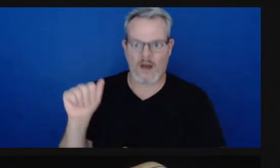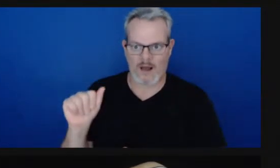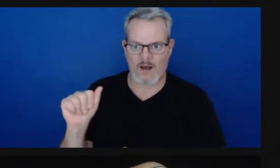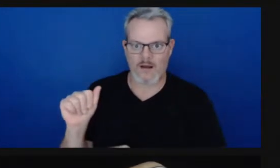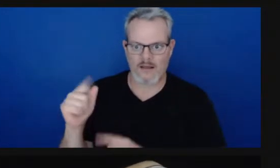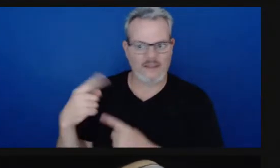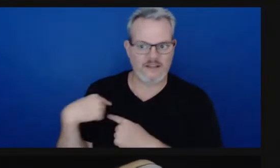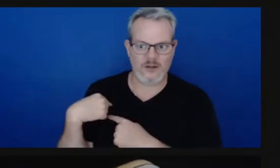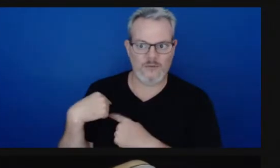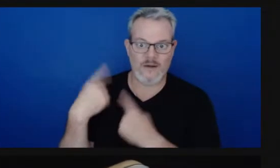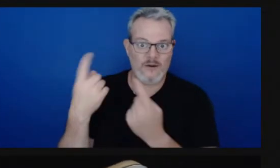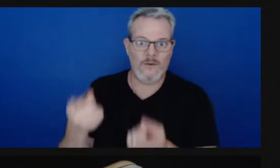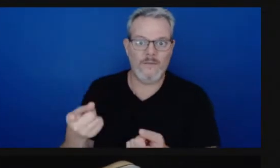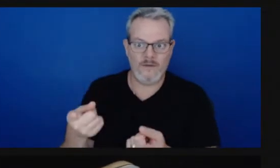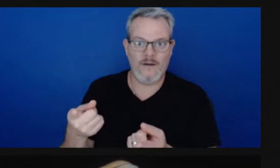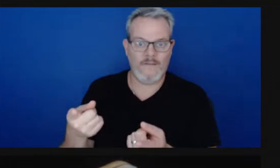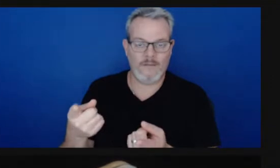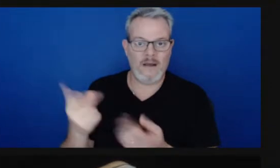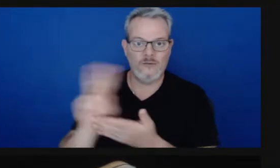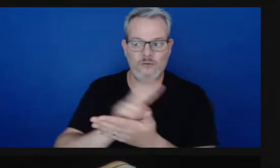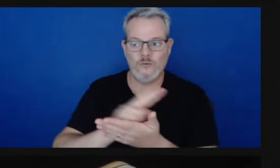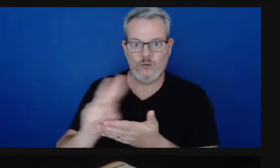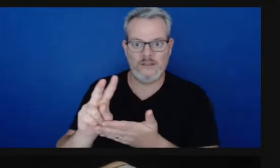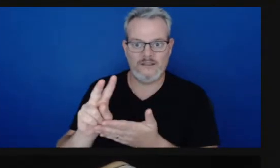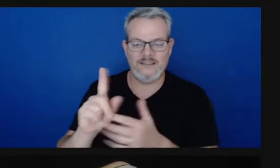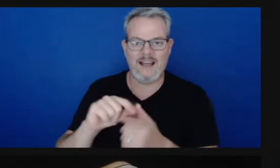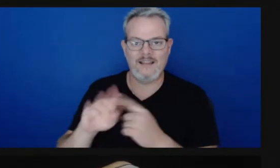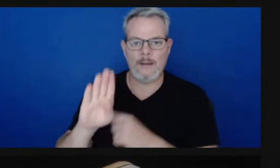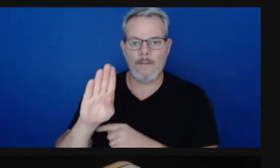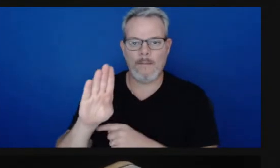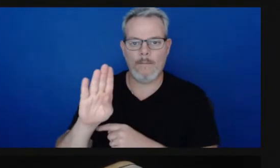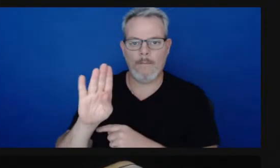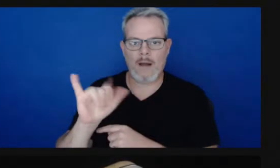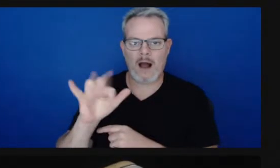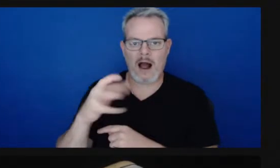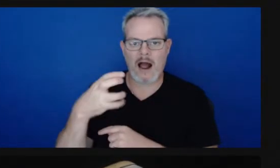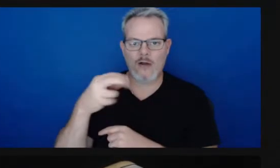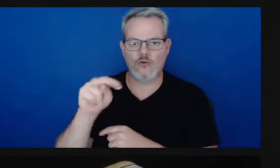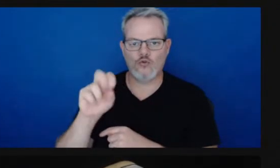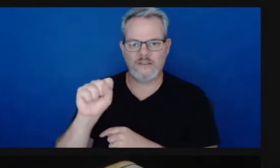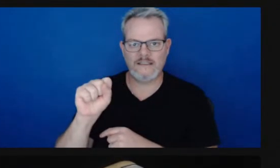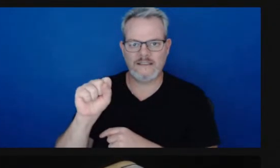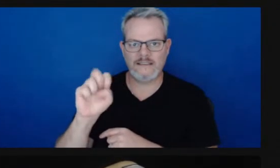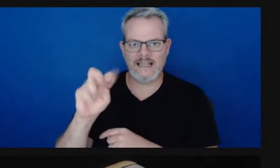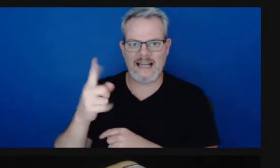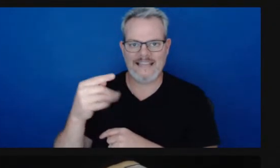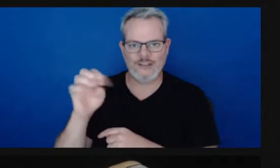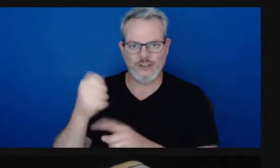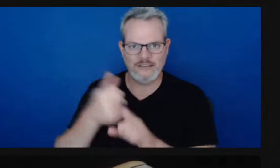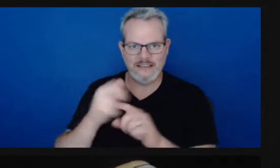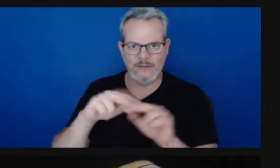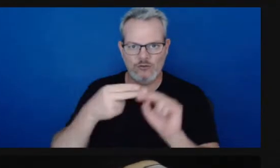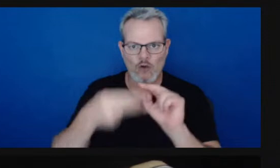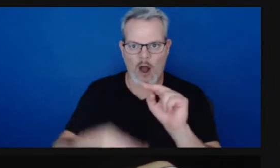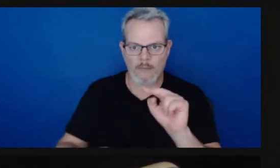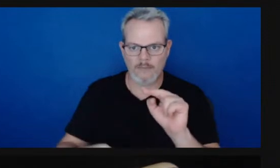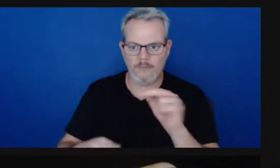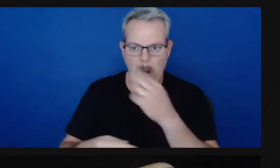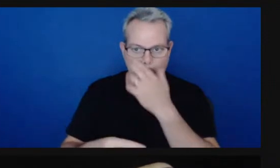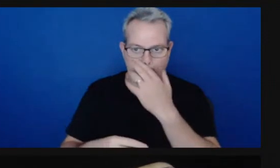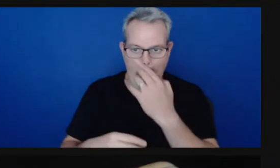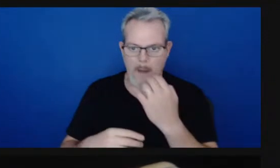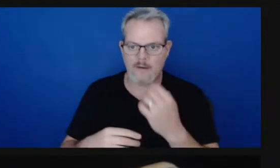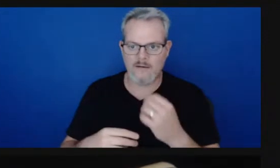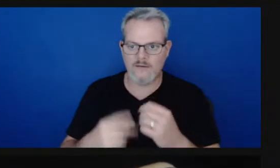And it's not the only place. We come here to Byron's Ledge on the east side between the main caldera and Kilauea Iki. And let's go to its vertical up and